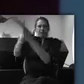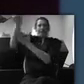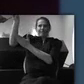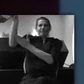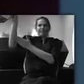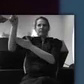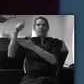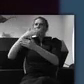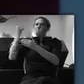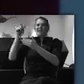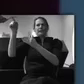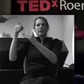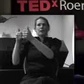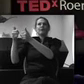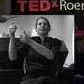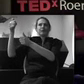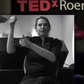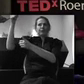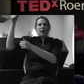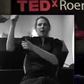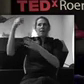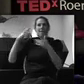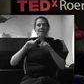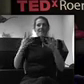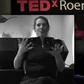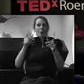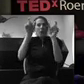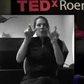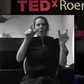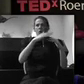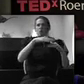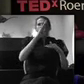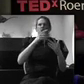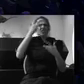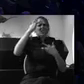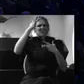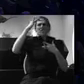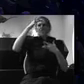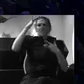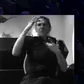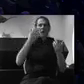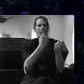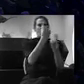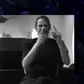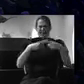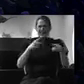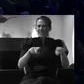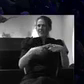all kinds of chronic diseases. According to the National Institute of Health, one out of